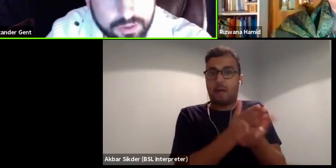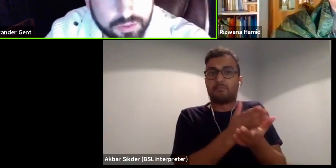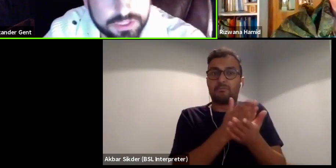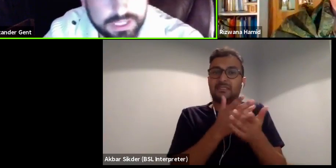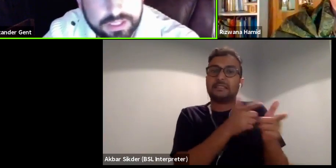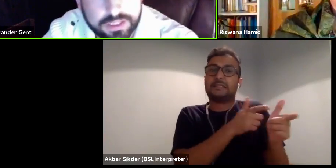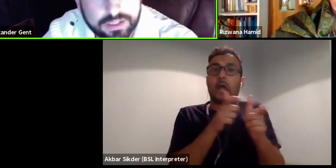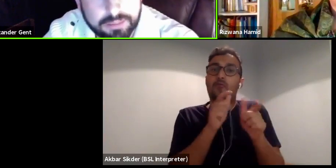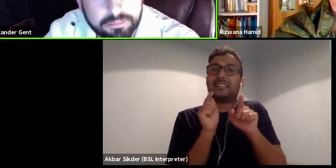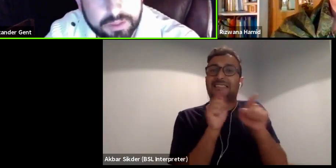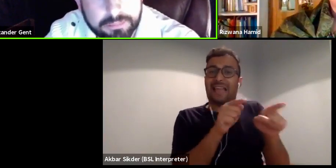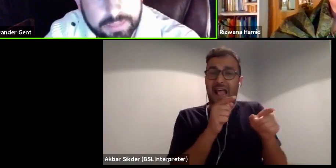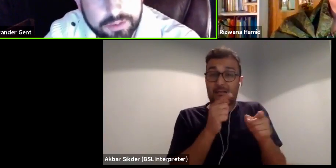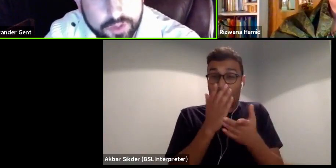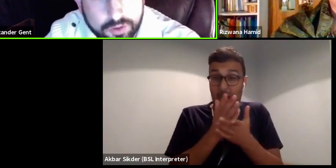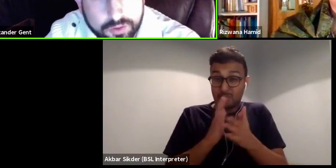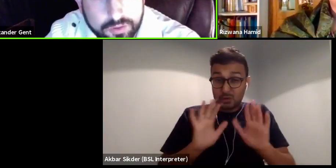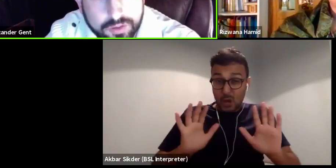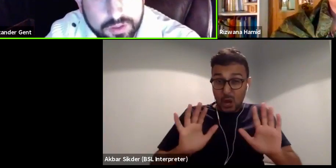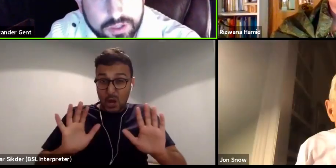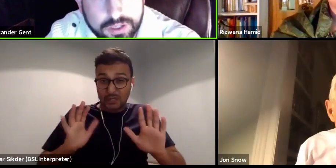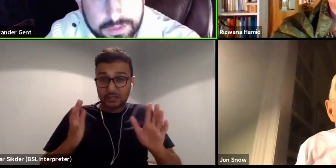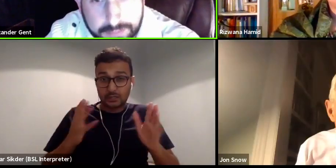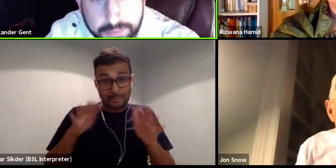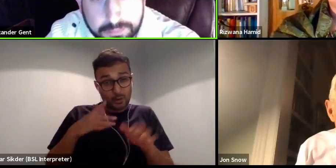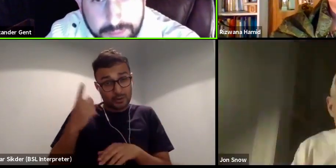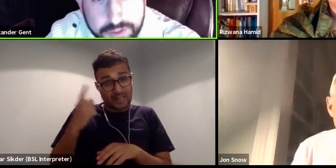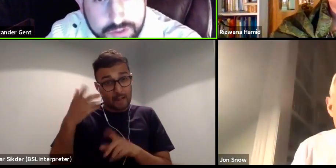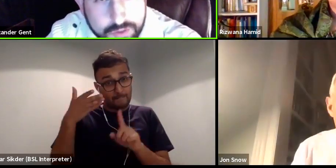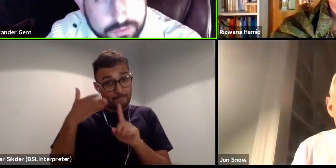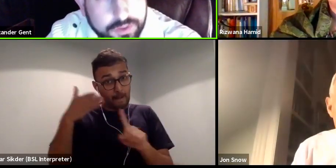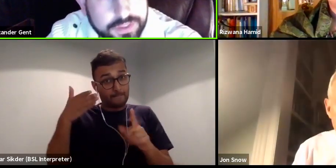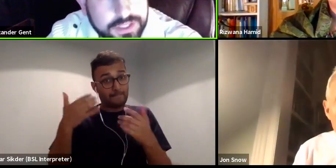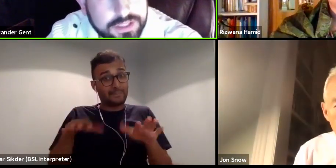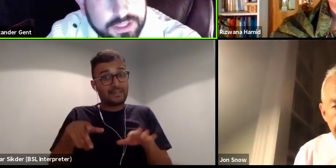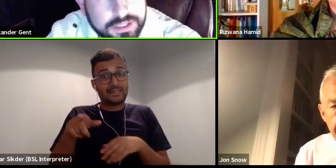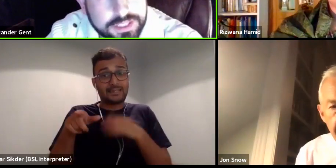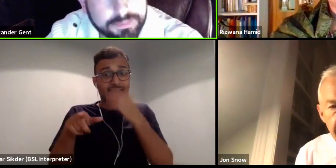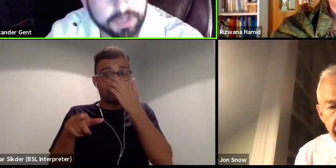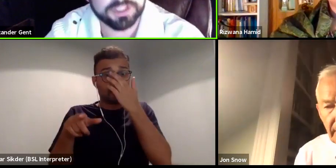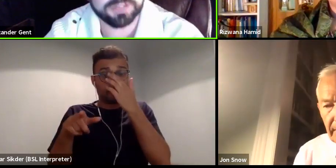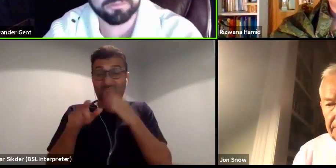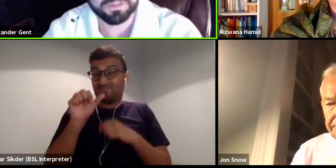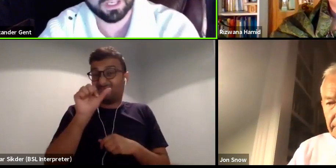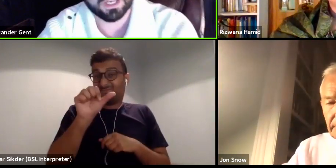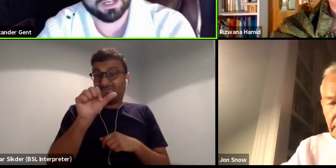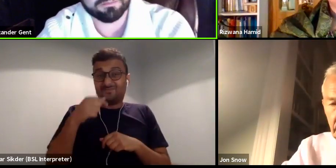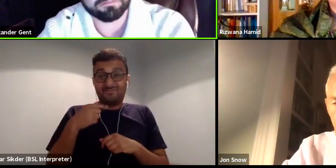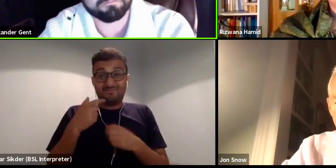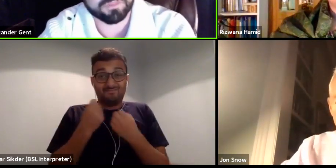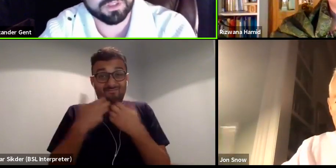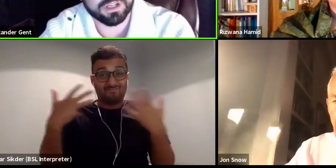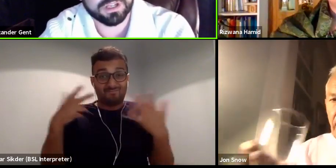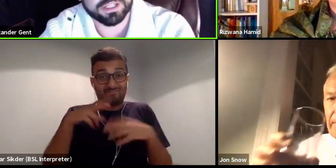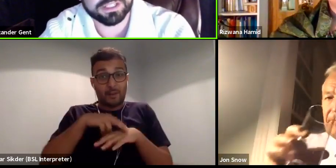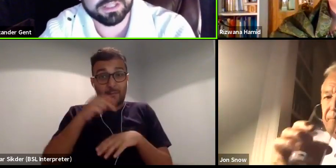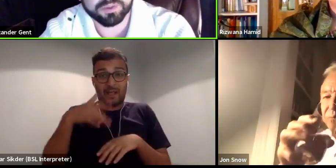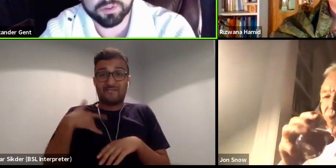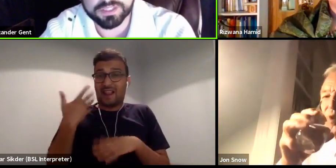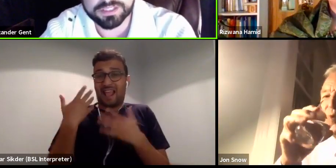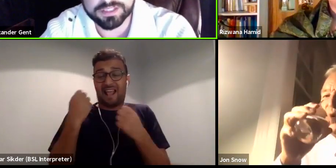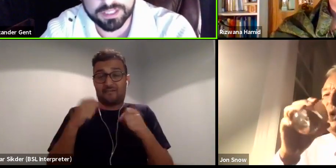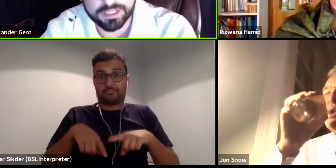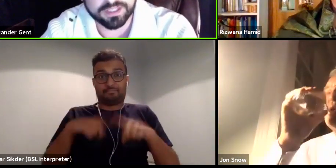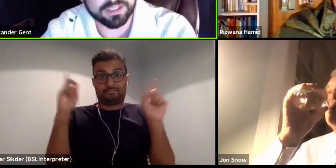Yes, I would say that many of our NAMP members do feel that there's a disparity. An